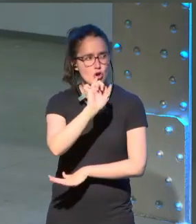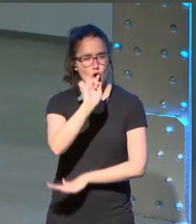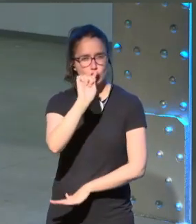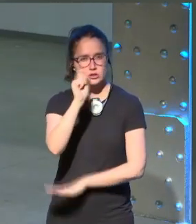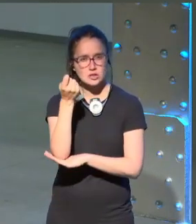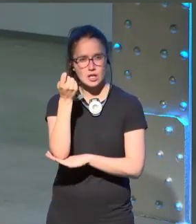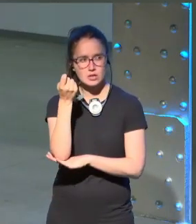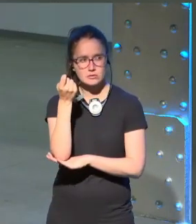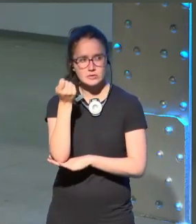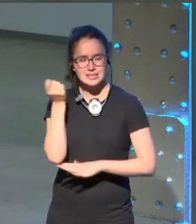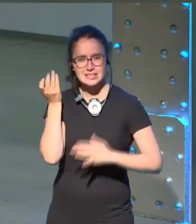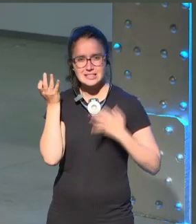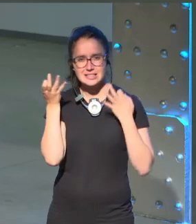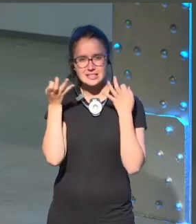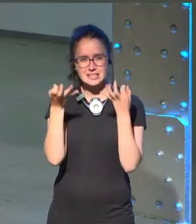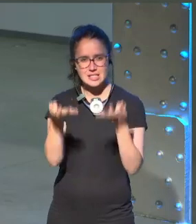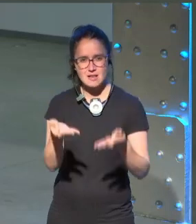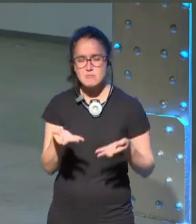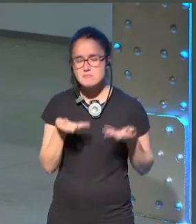and how he is able